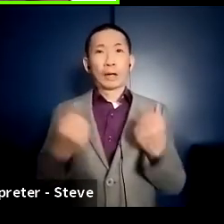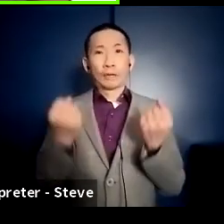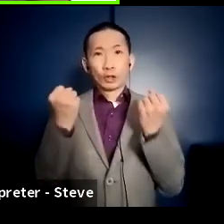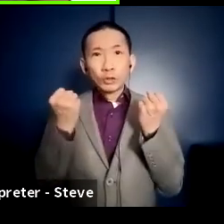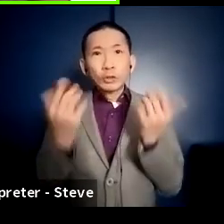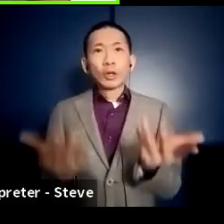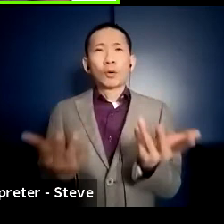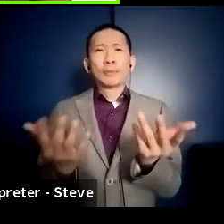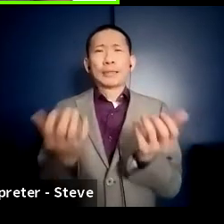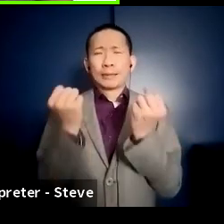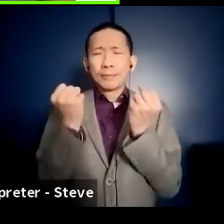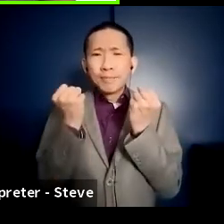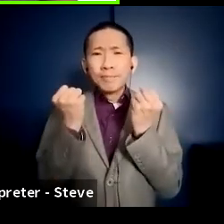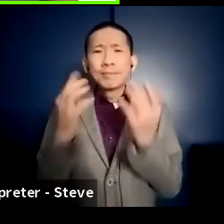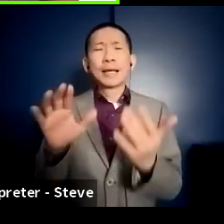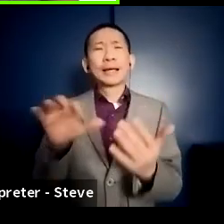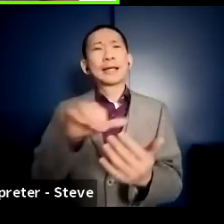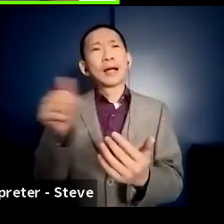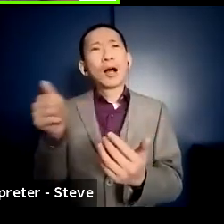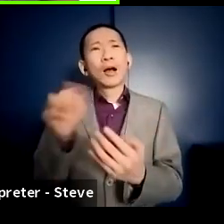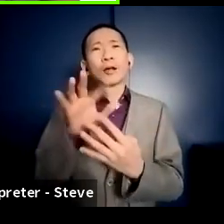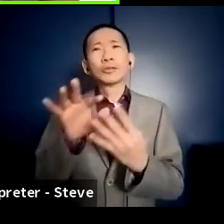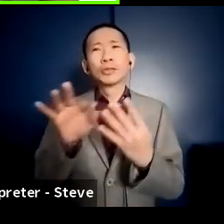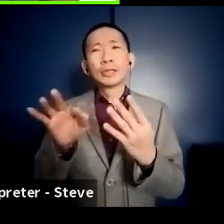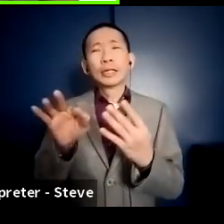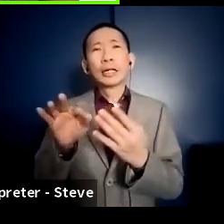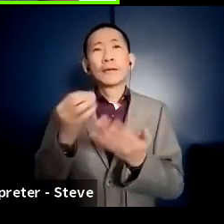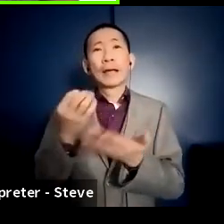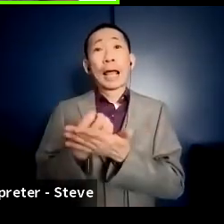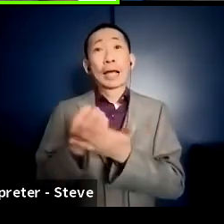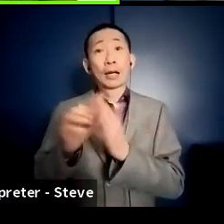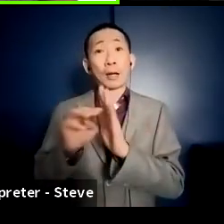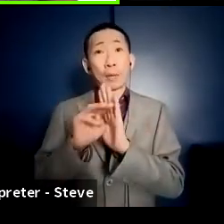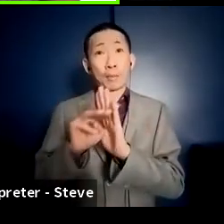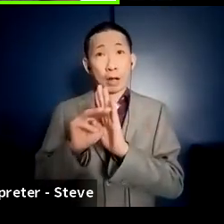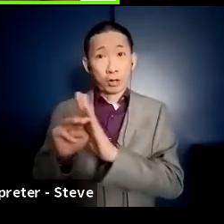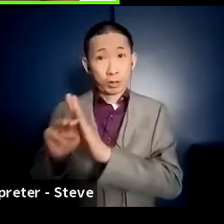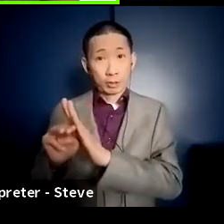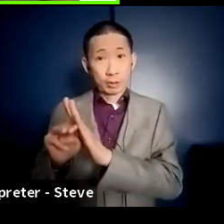so many alternative economic models that are already out there,